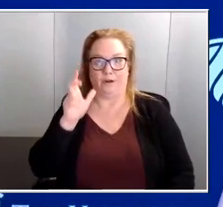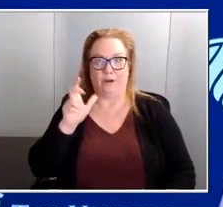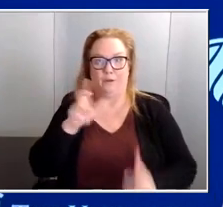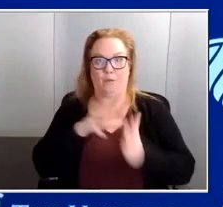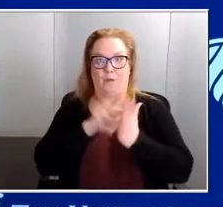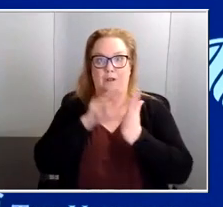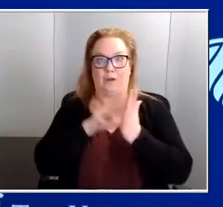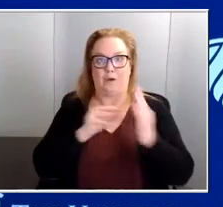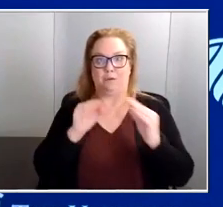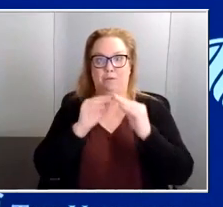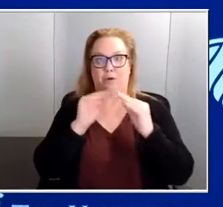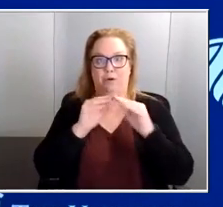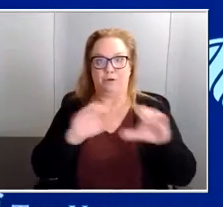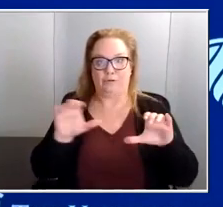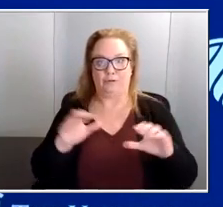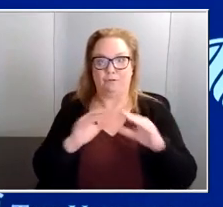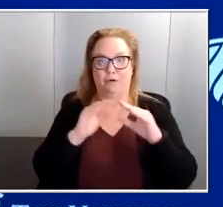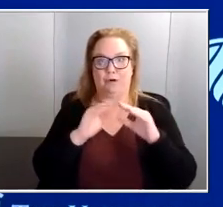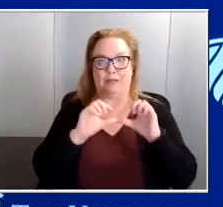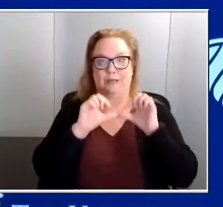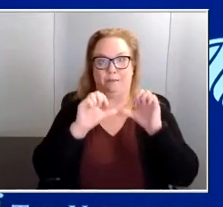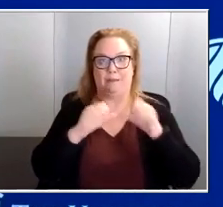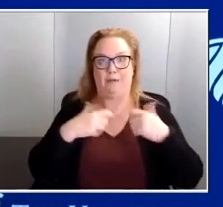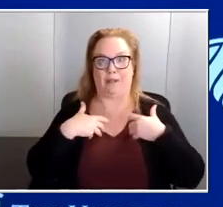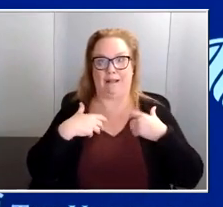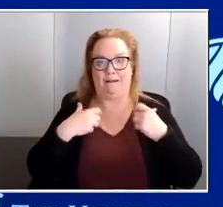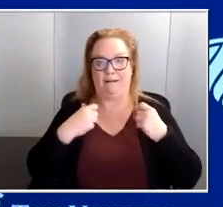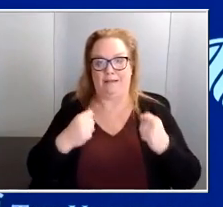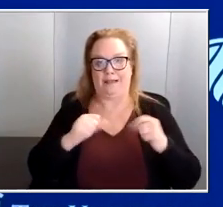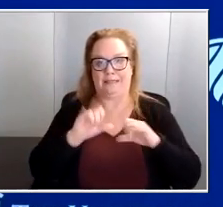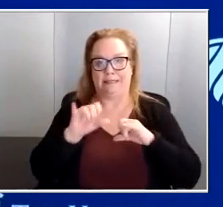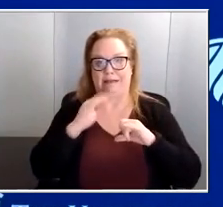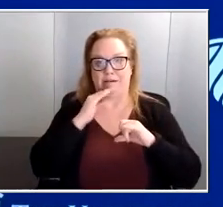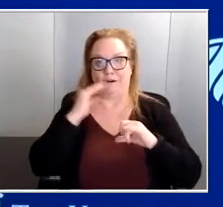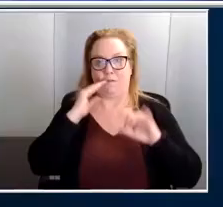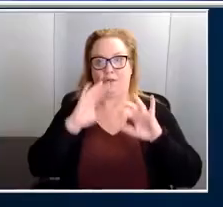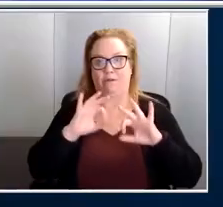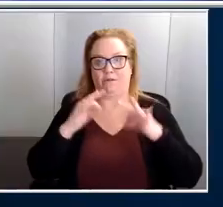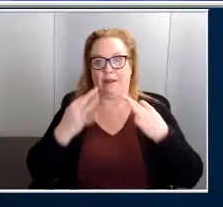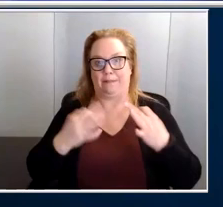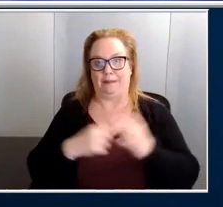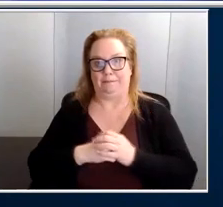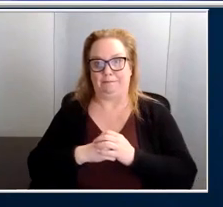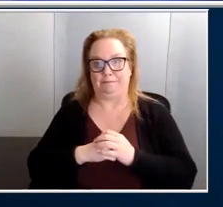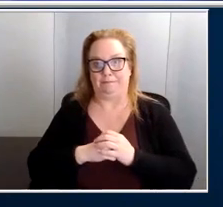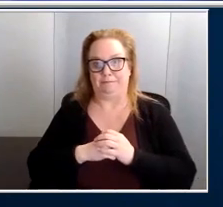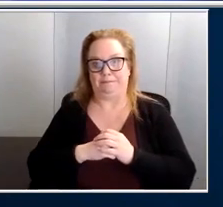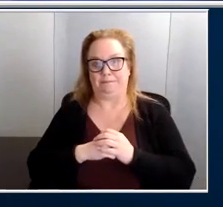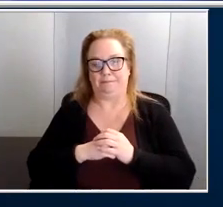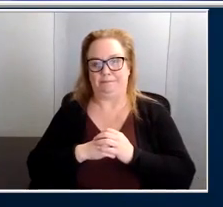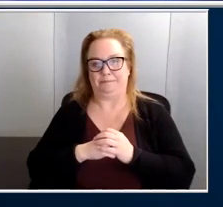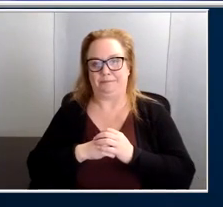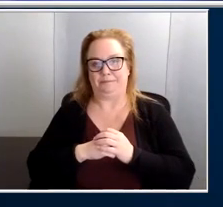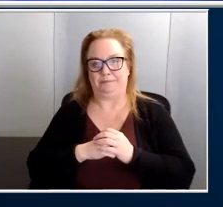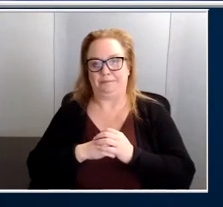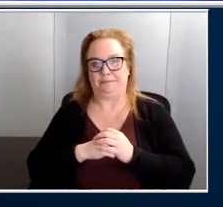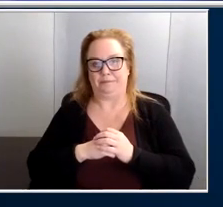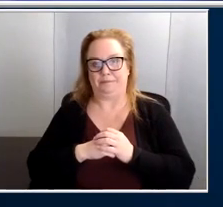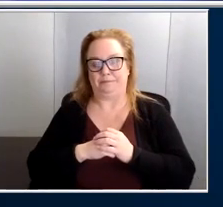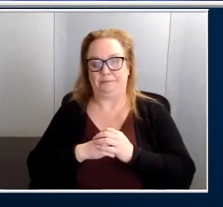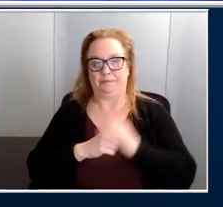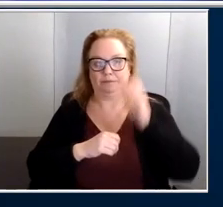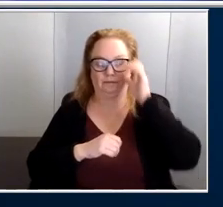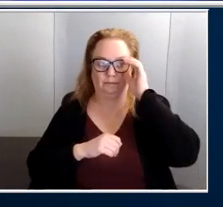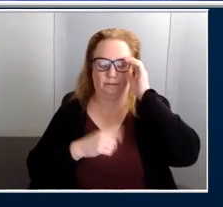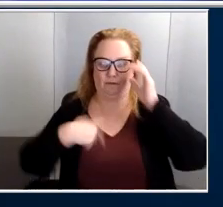more and do more and keep people well and home and with their family and loved ones. You know, for those of us that have been in